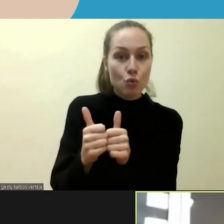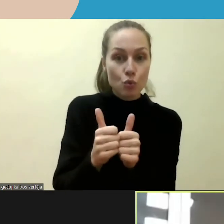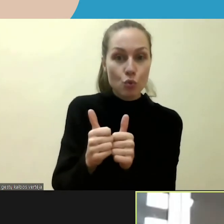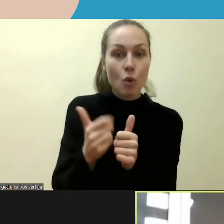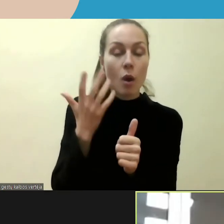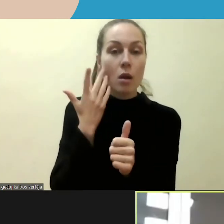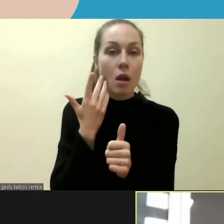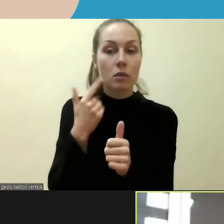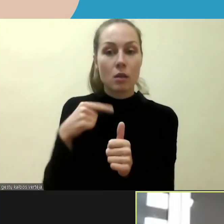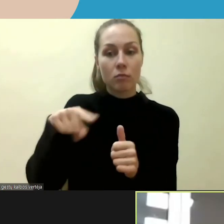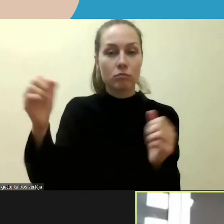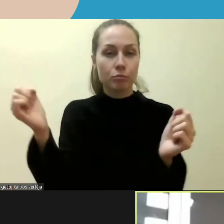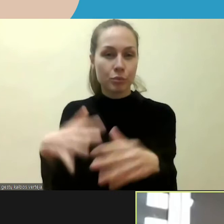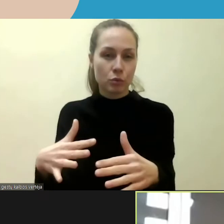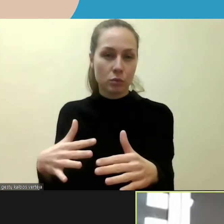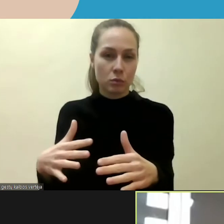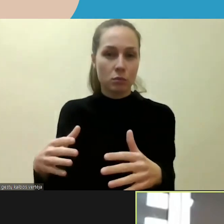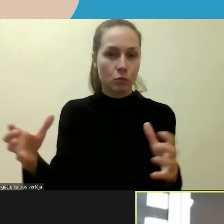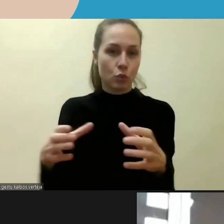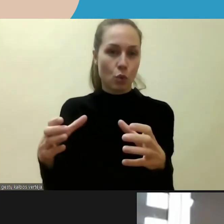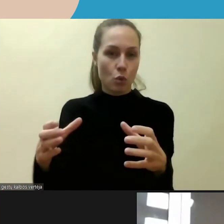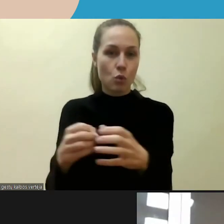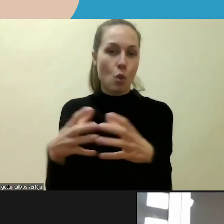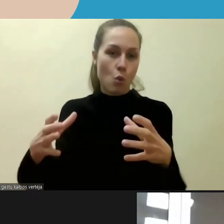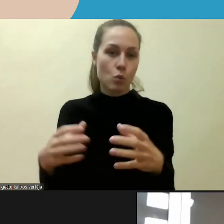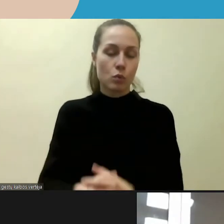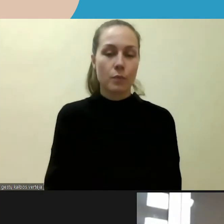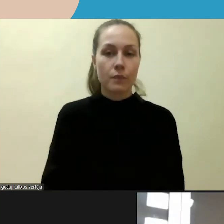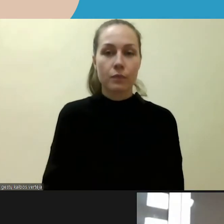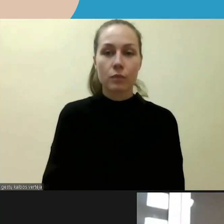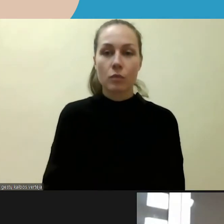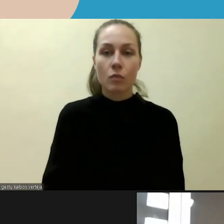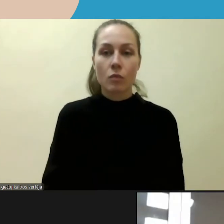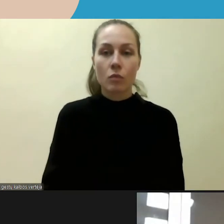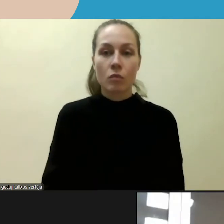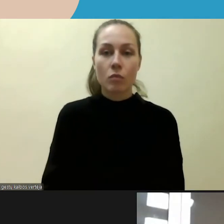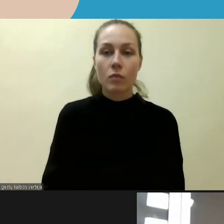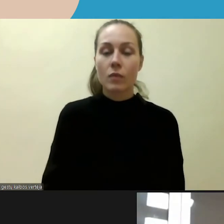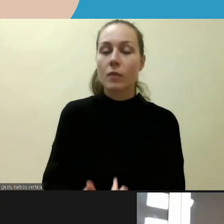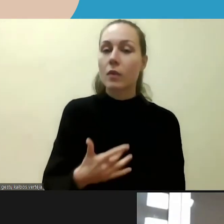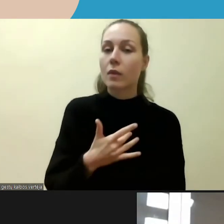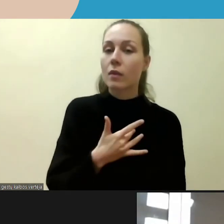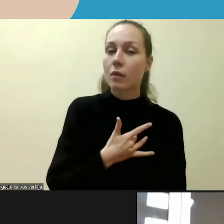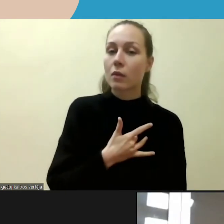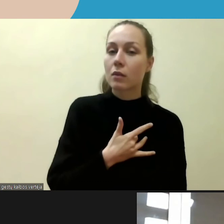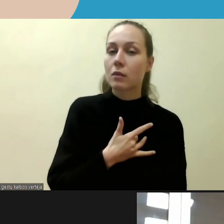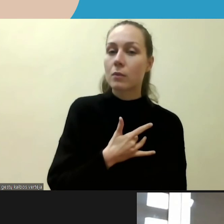because this was their expectation, to see more of the police in their